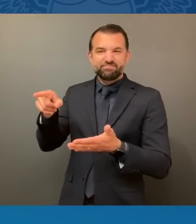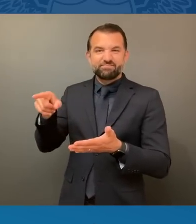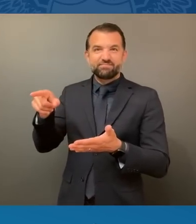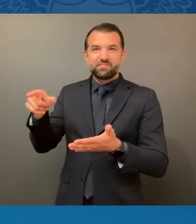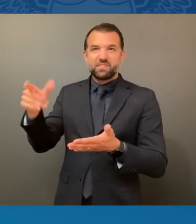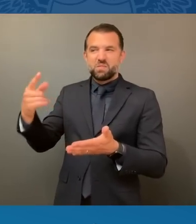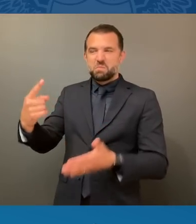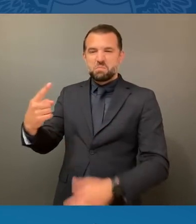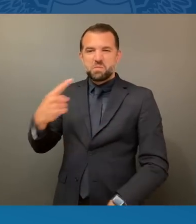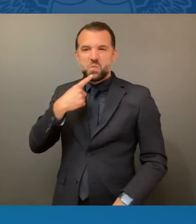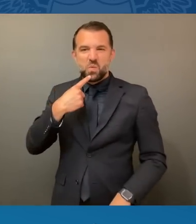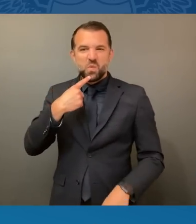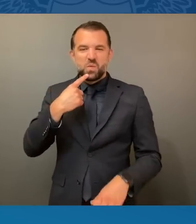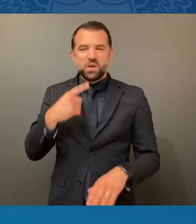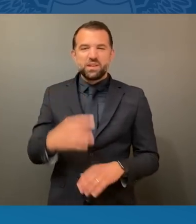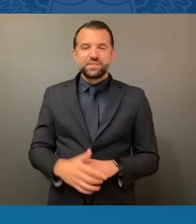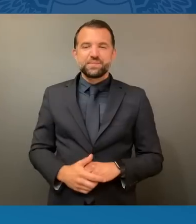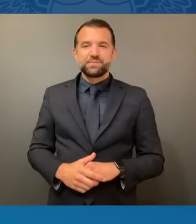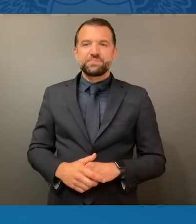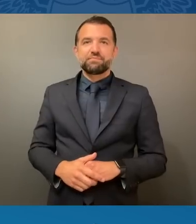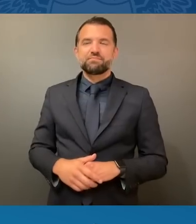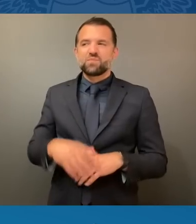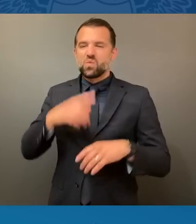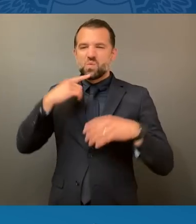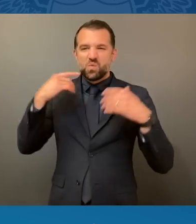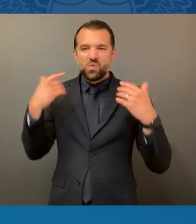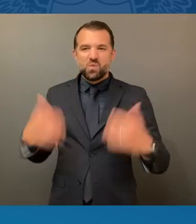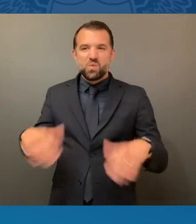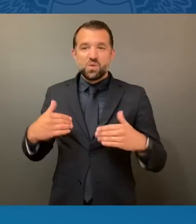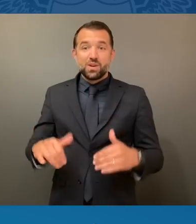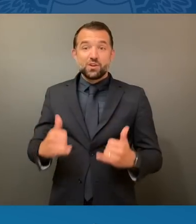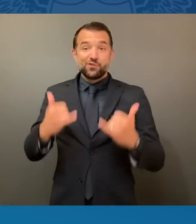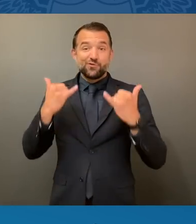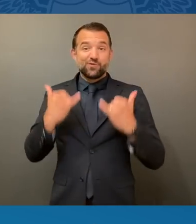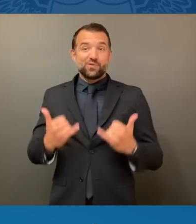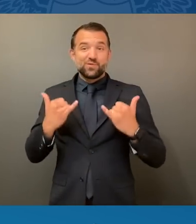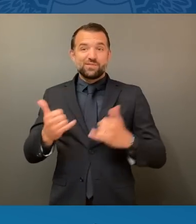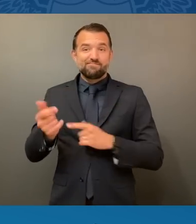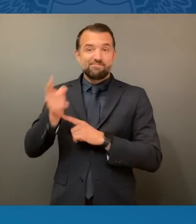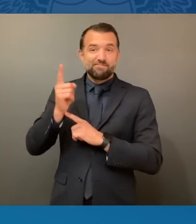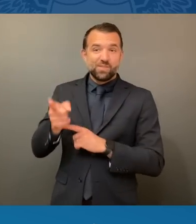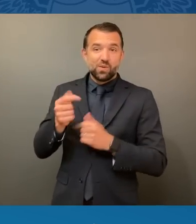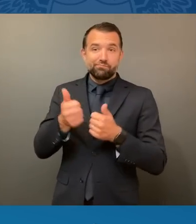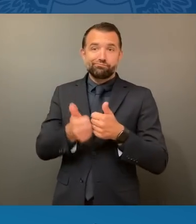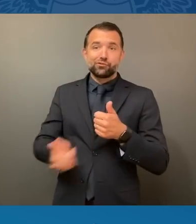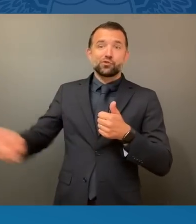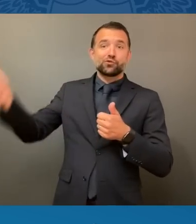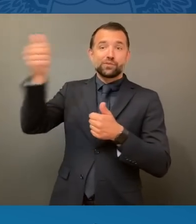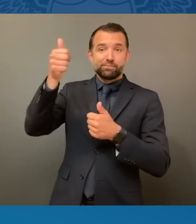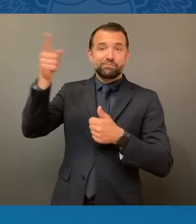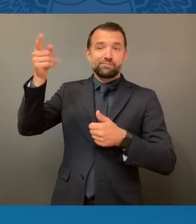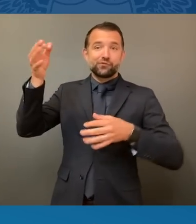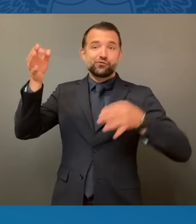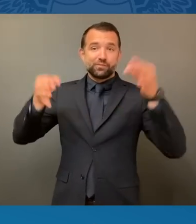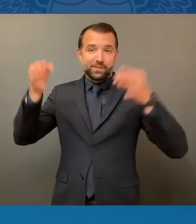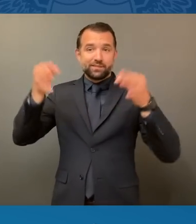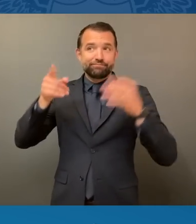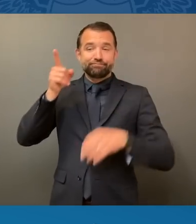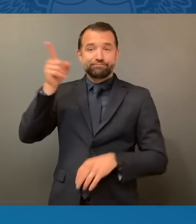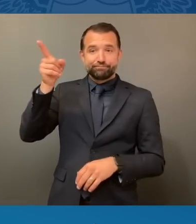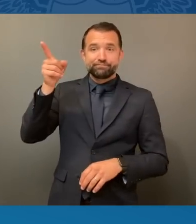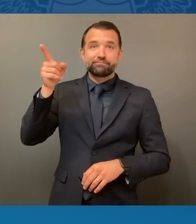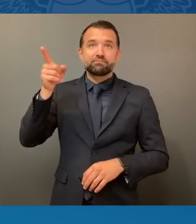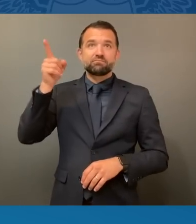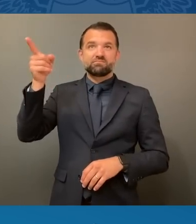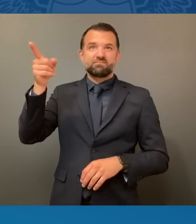because this is now a moment where the court has not fully